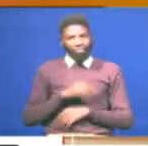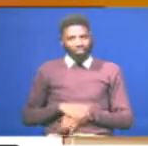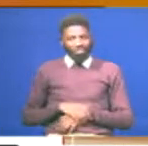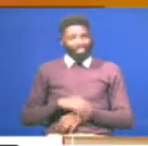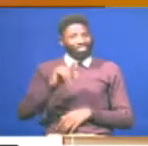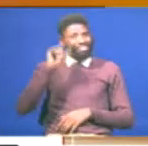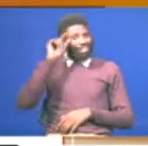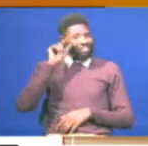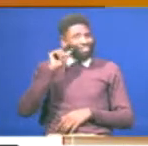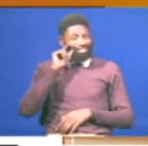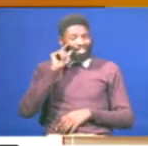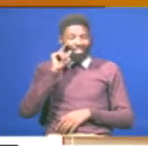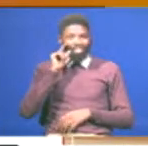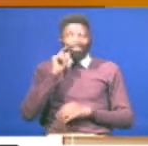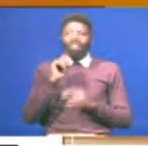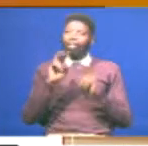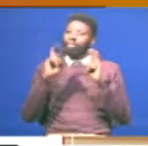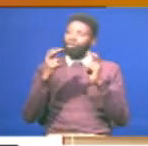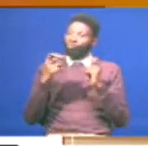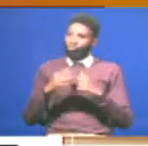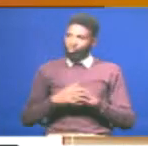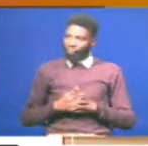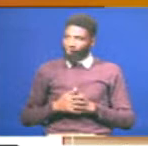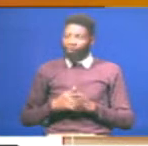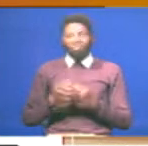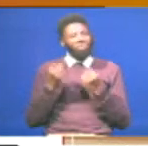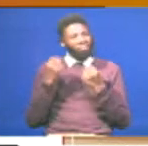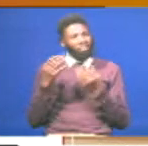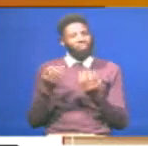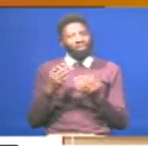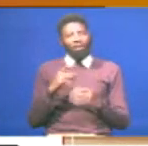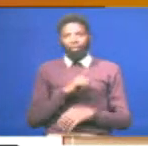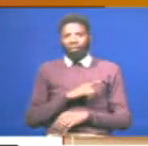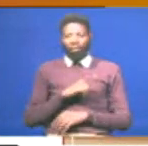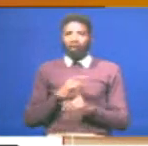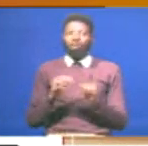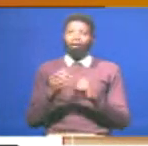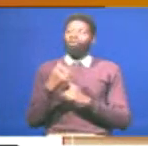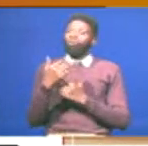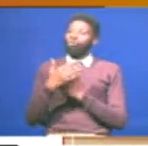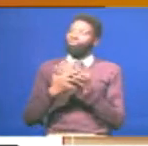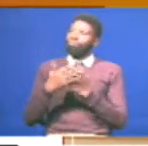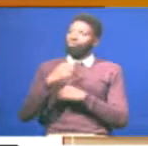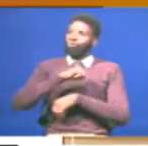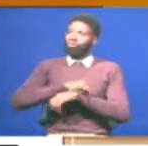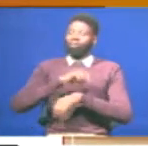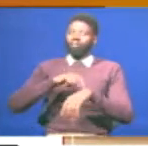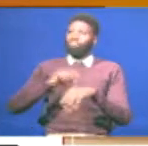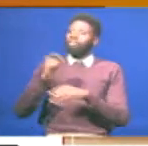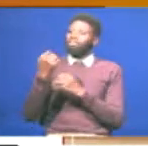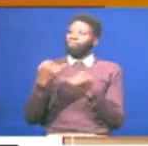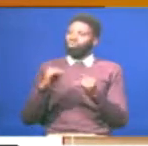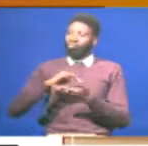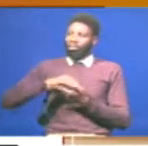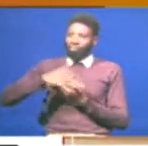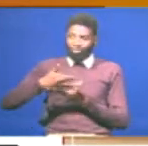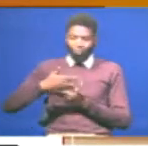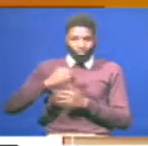major issue. There are many firsts. We are lucky to get computers into schools when Kenya was trying to get laptops to